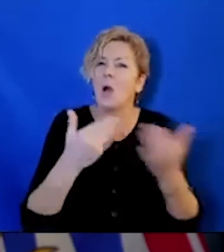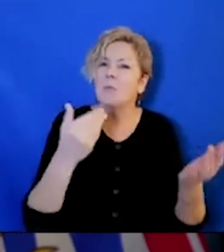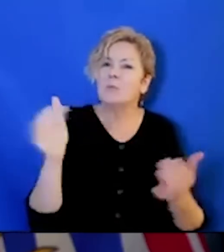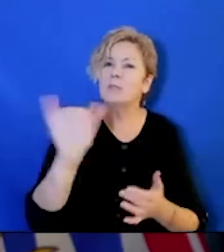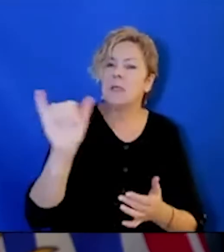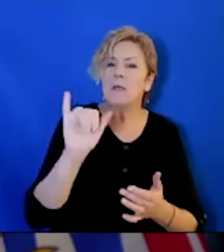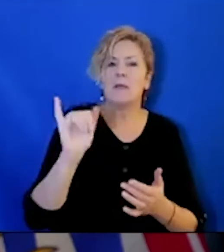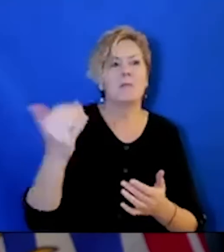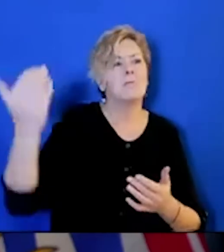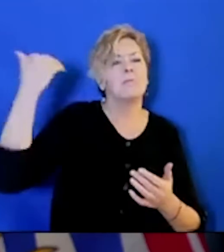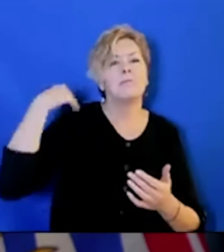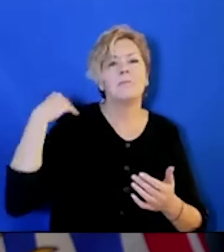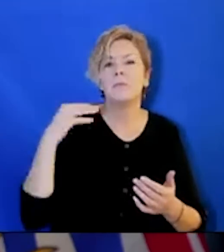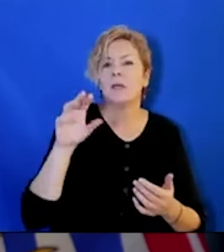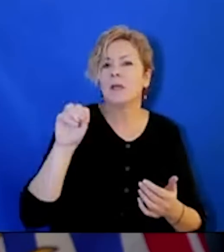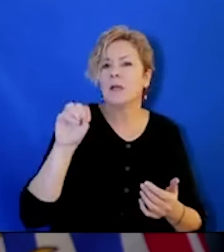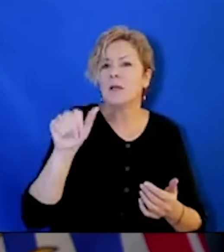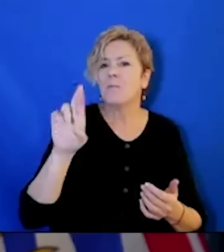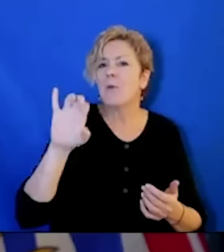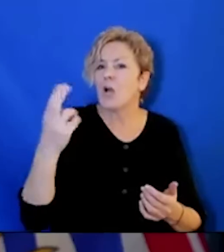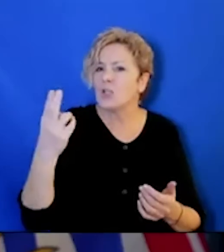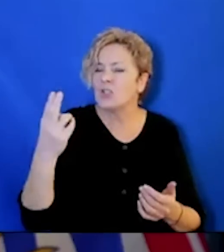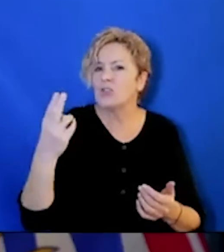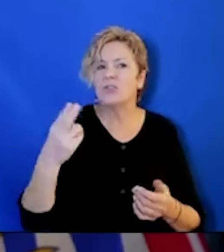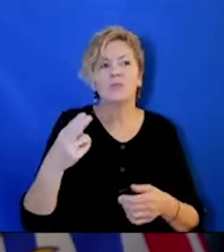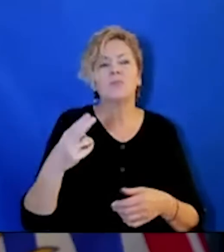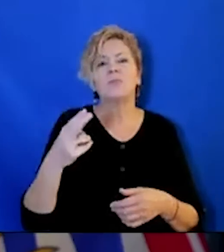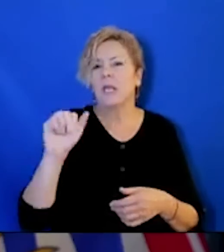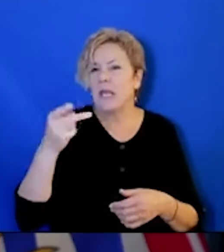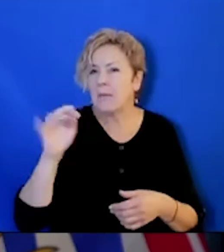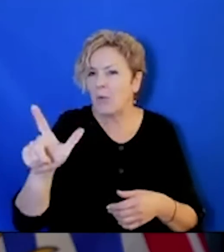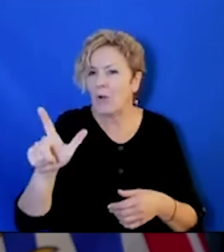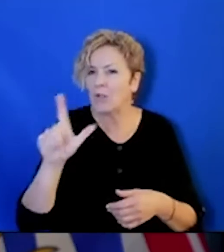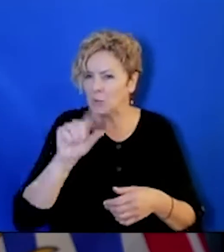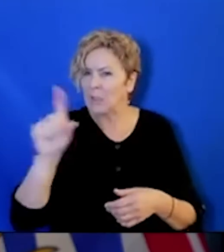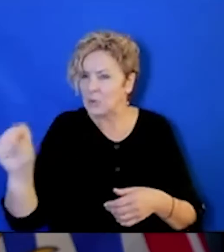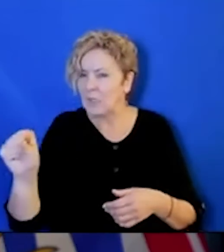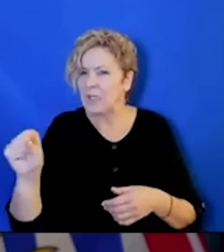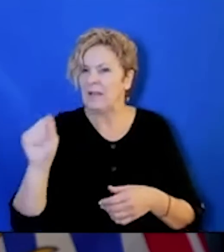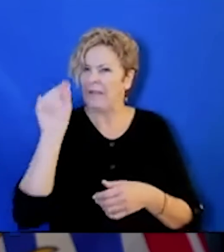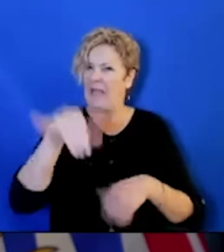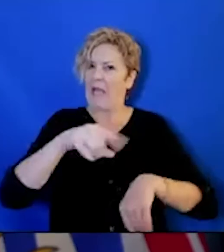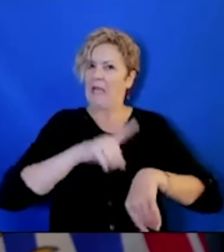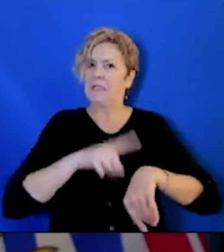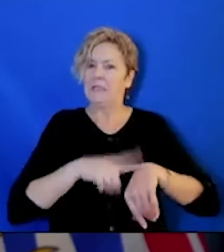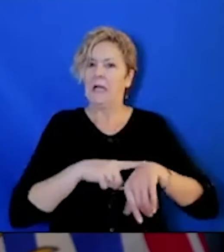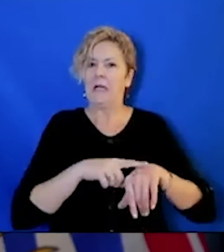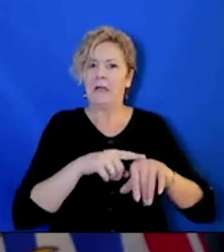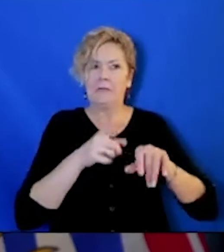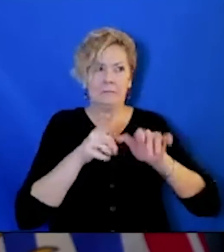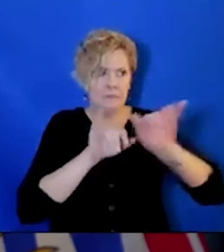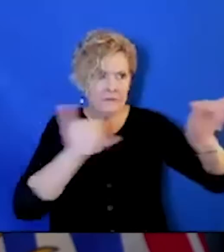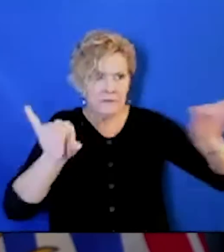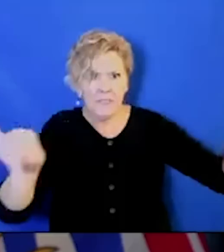when we were addressing the issues that we were faced with in March and April of this year. There are some activities that can